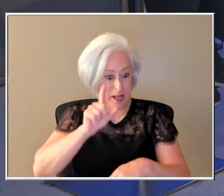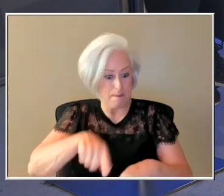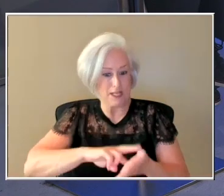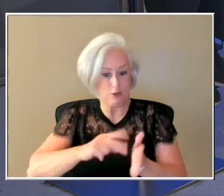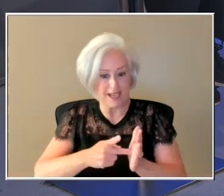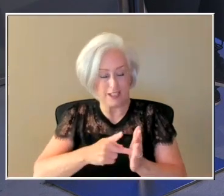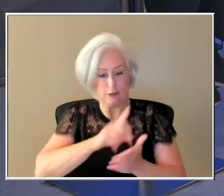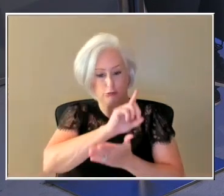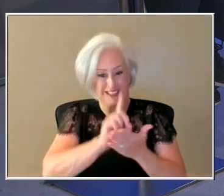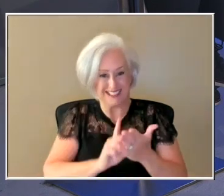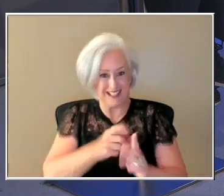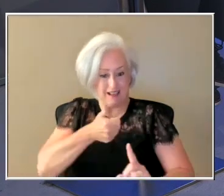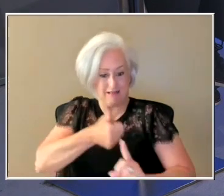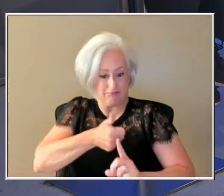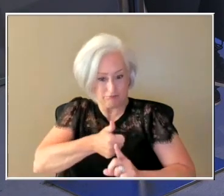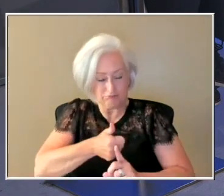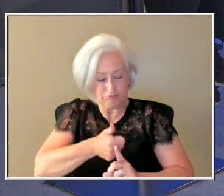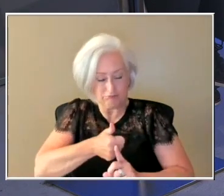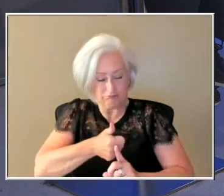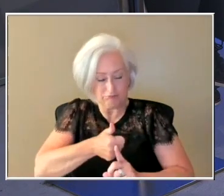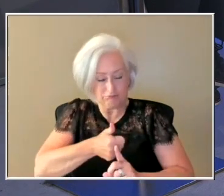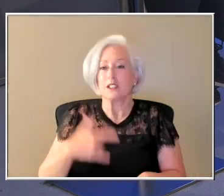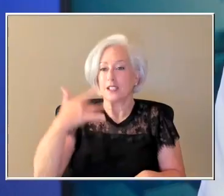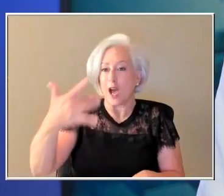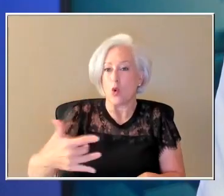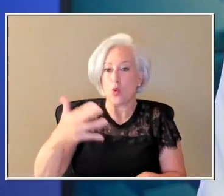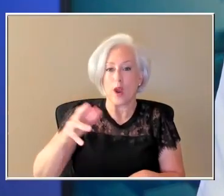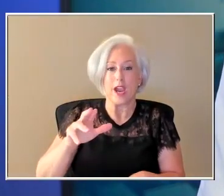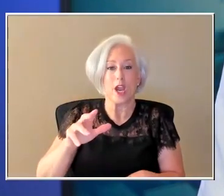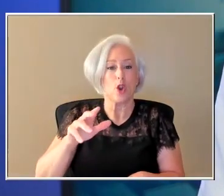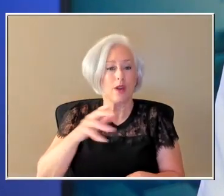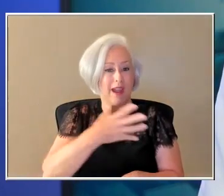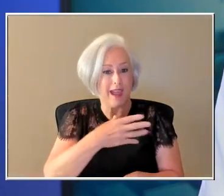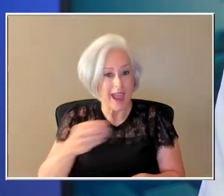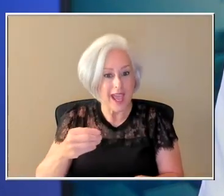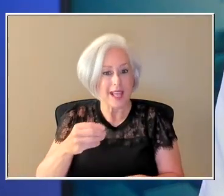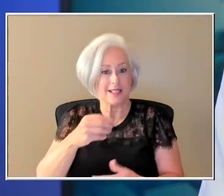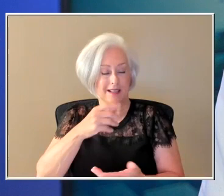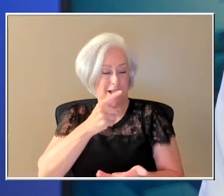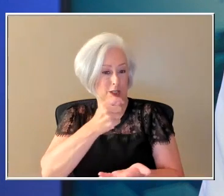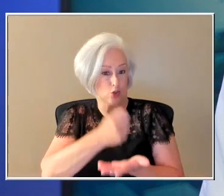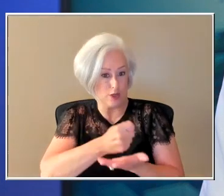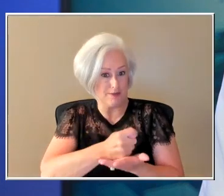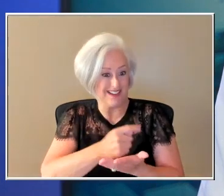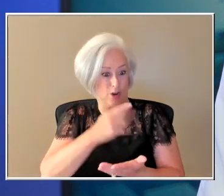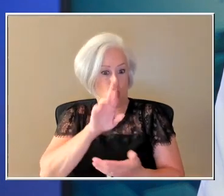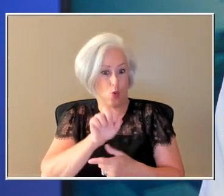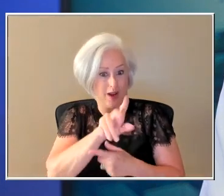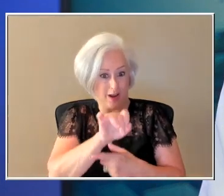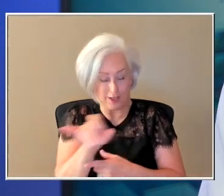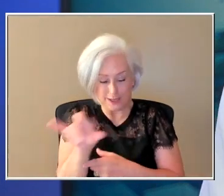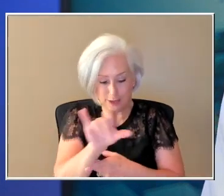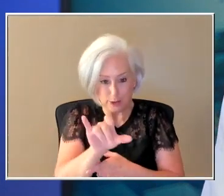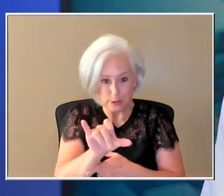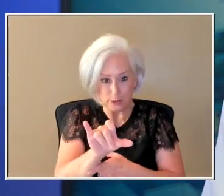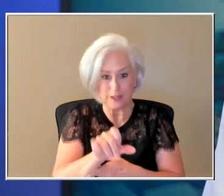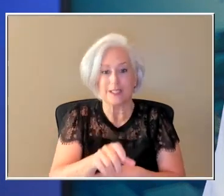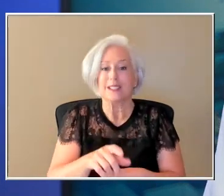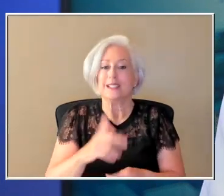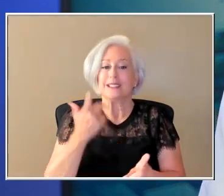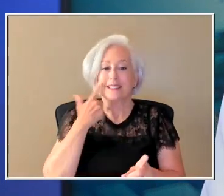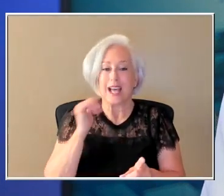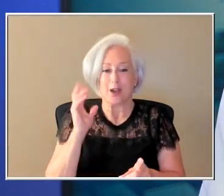rare treatment. Right. So in Zac, we elected to do a custom design total, this is going to sound really crazy,